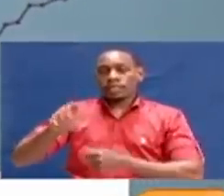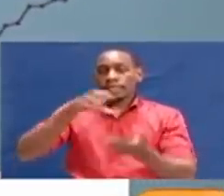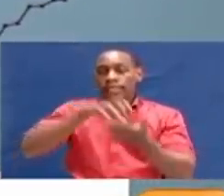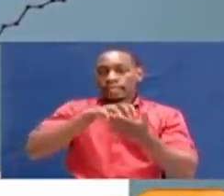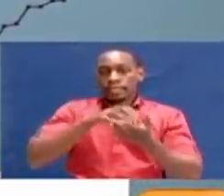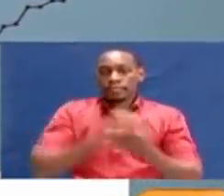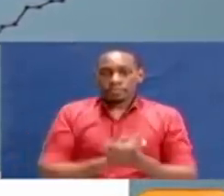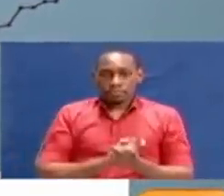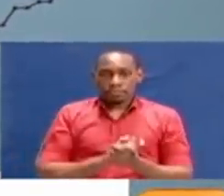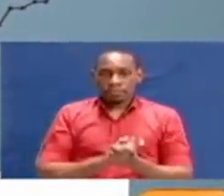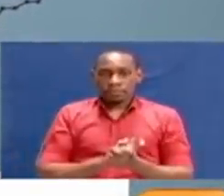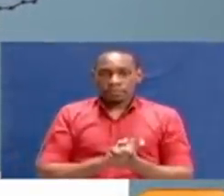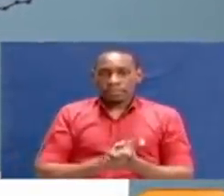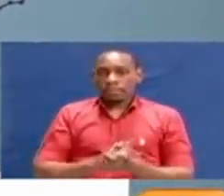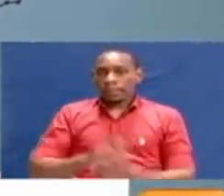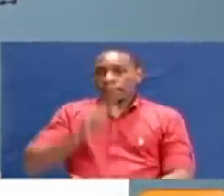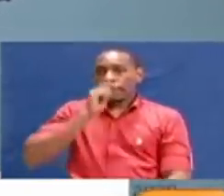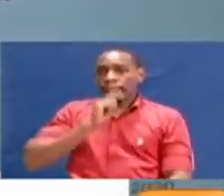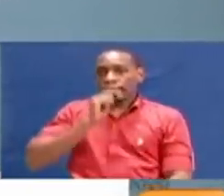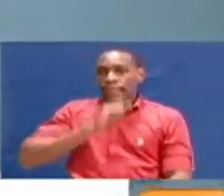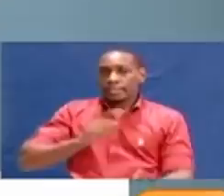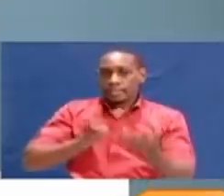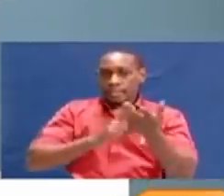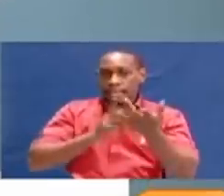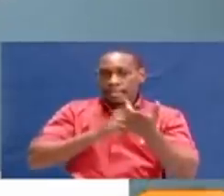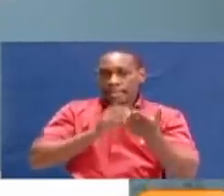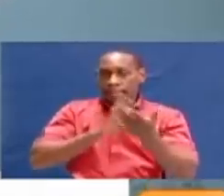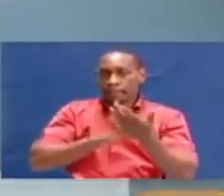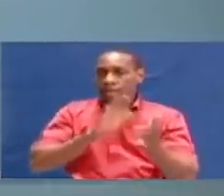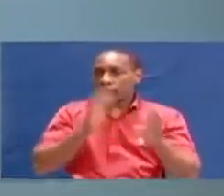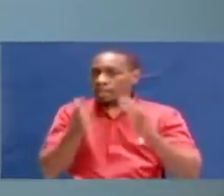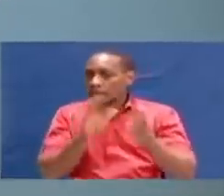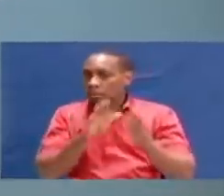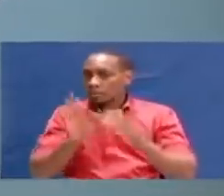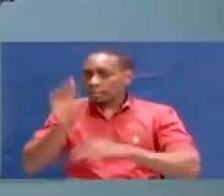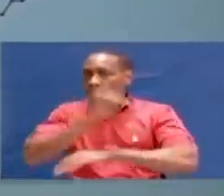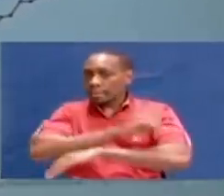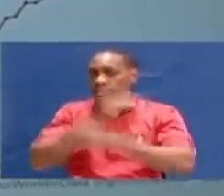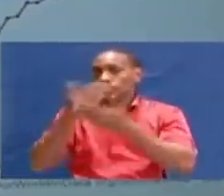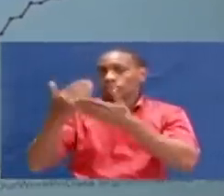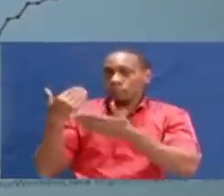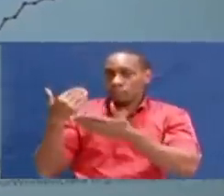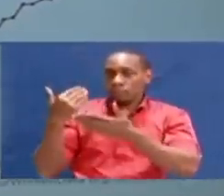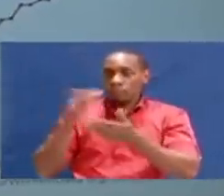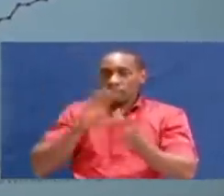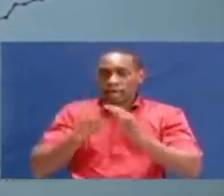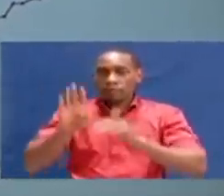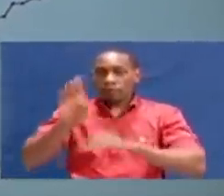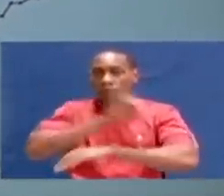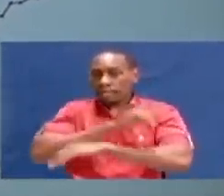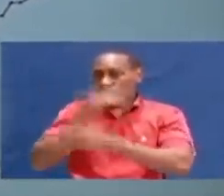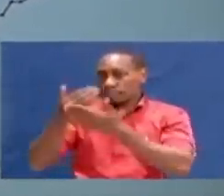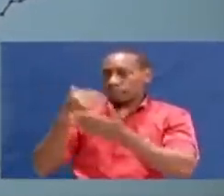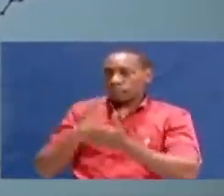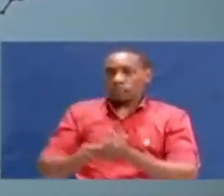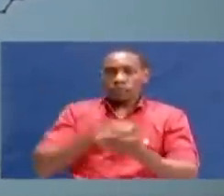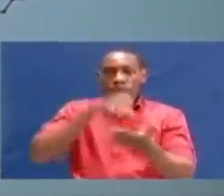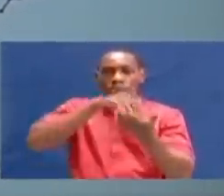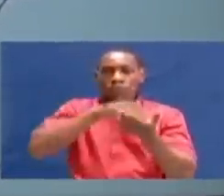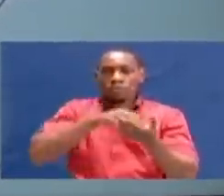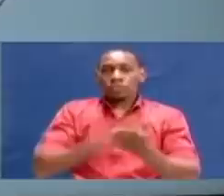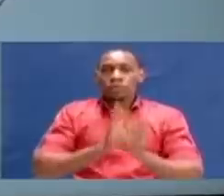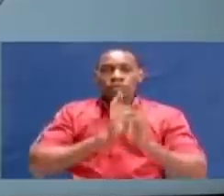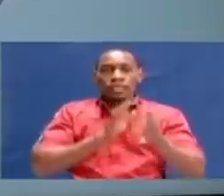1,671 cases. The Tanzanian figure, as at I think 3 days ago or 4 days ago, stood at